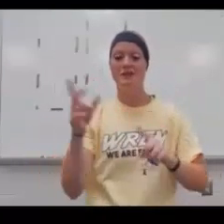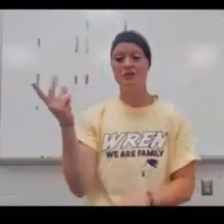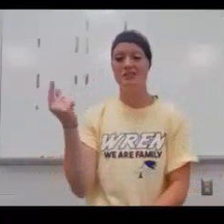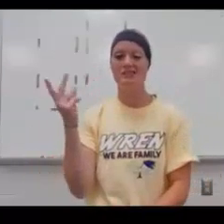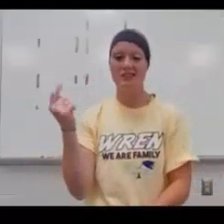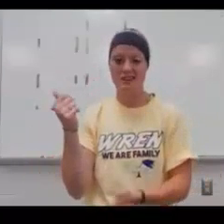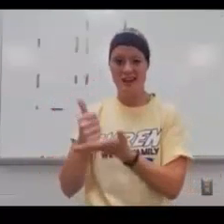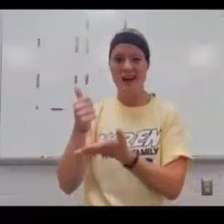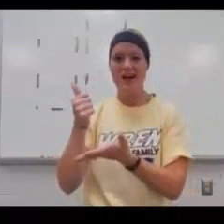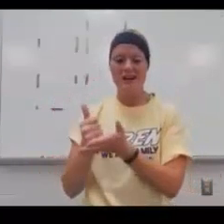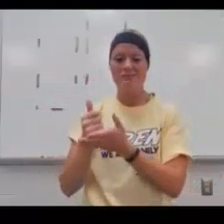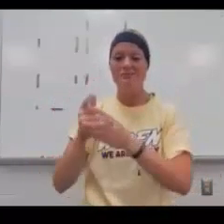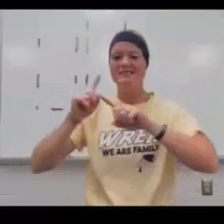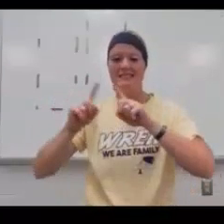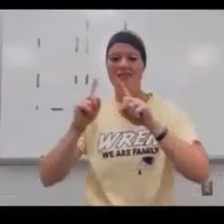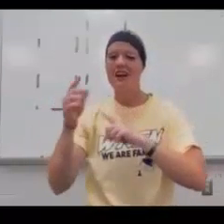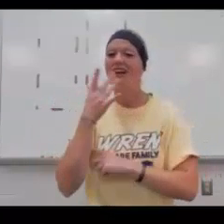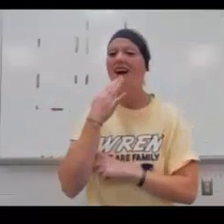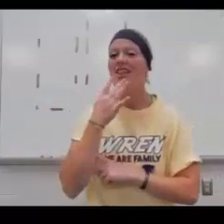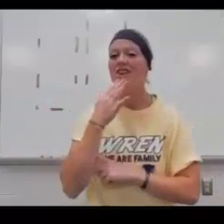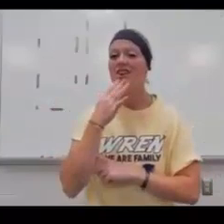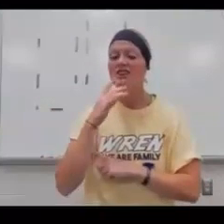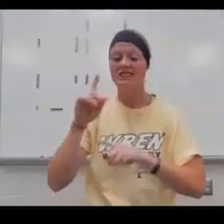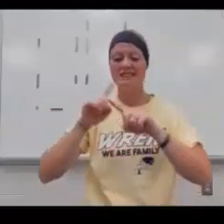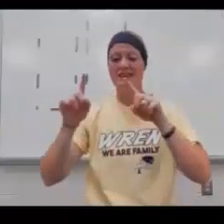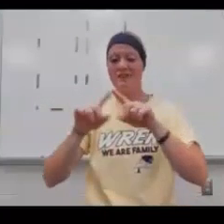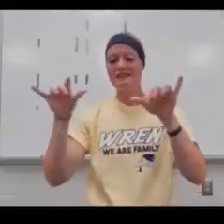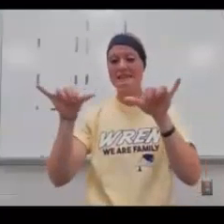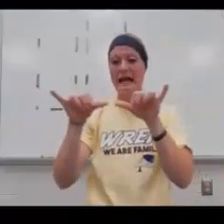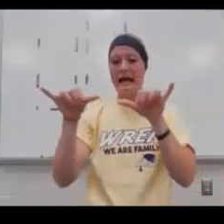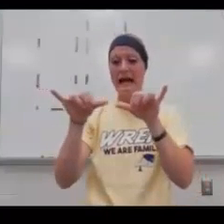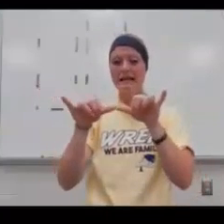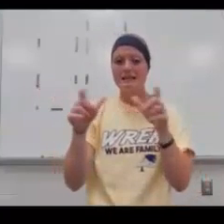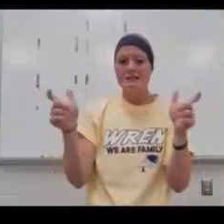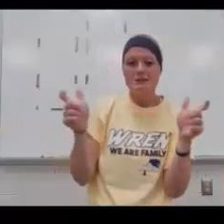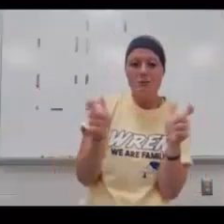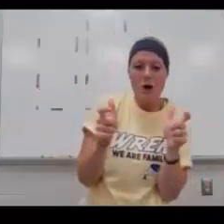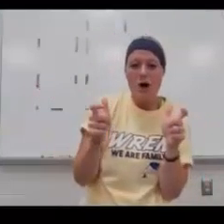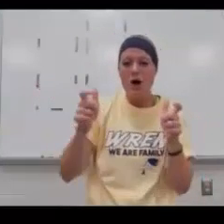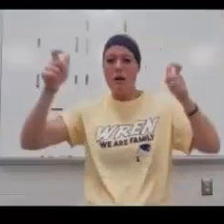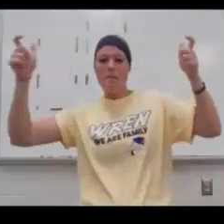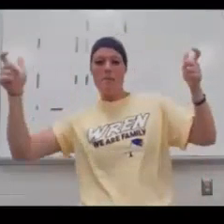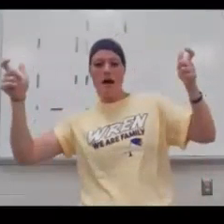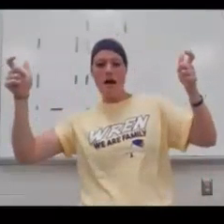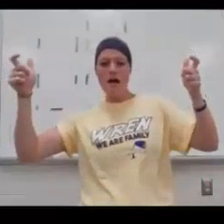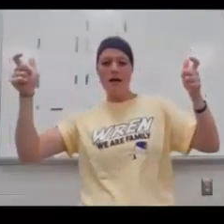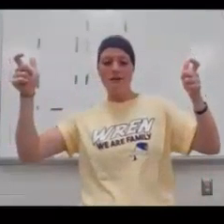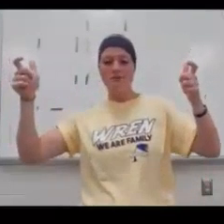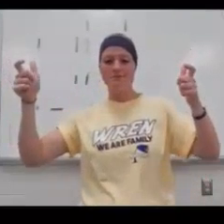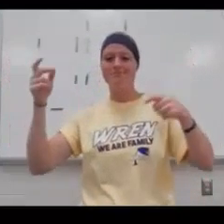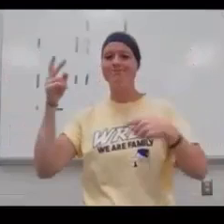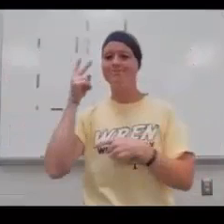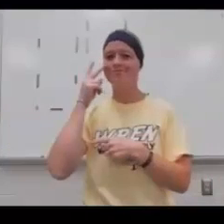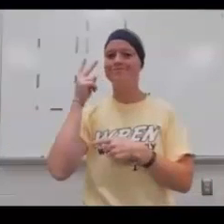There are different kinds of dogs that helped. Different colors, different sizes. Some